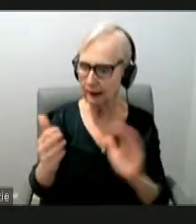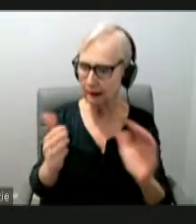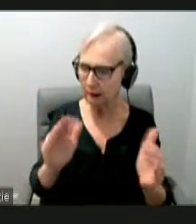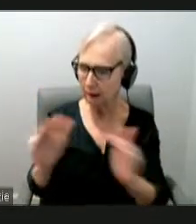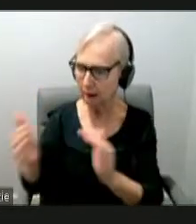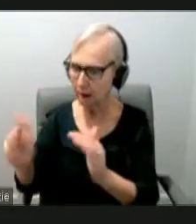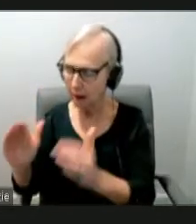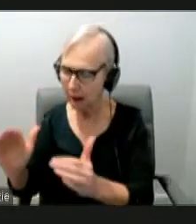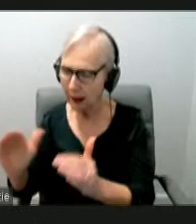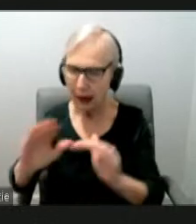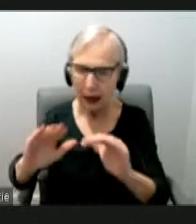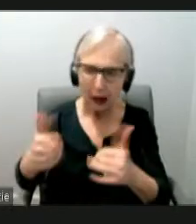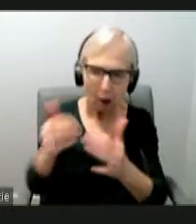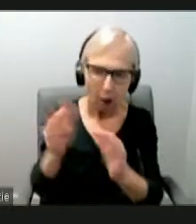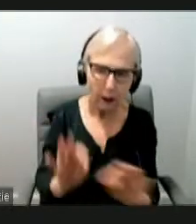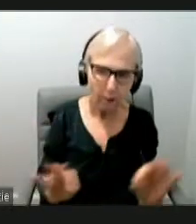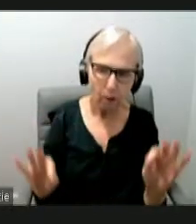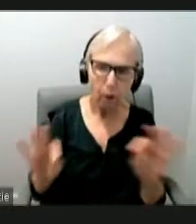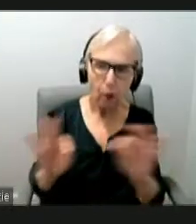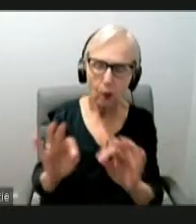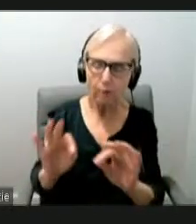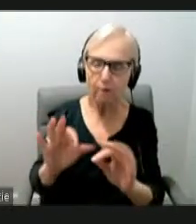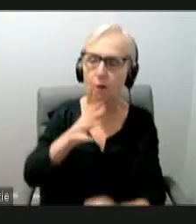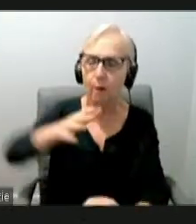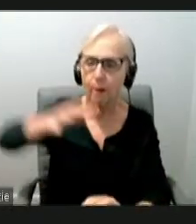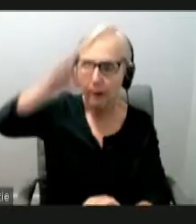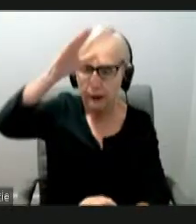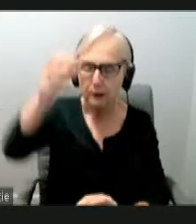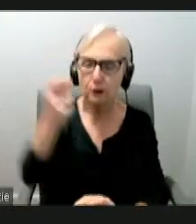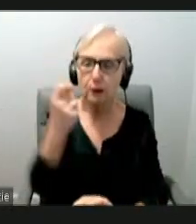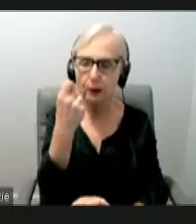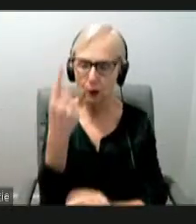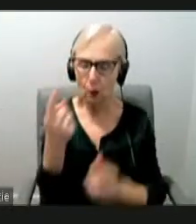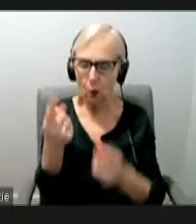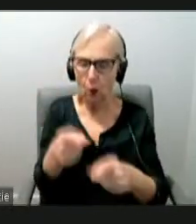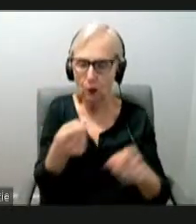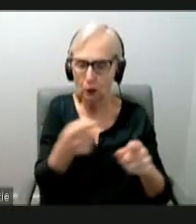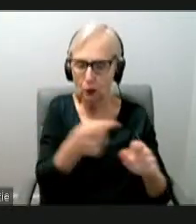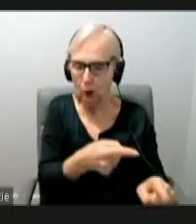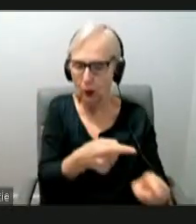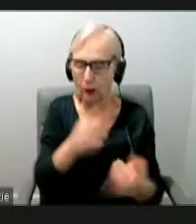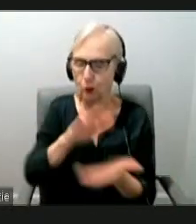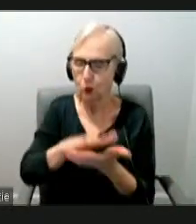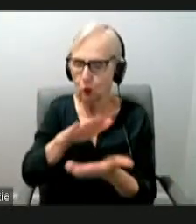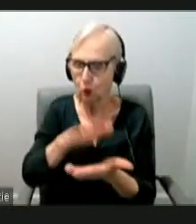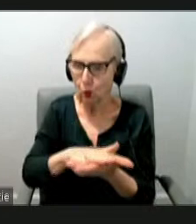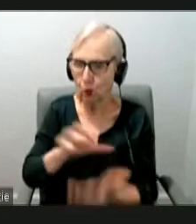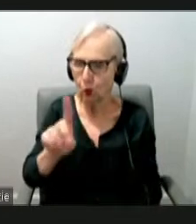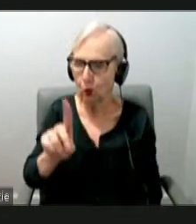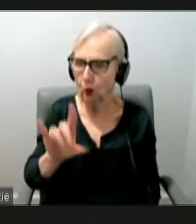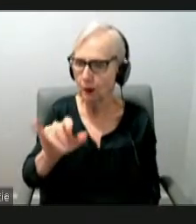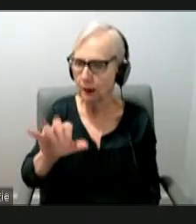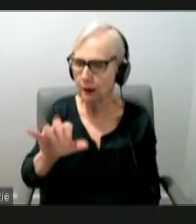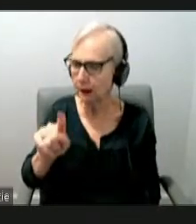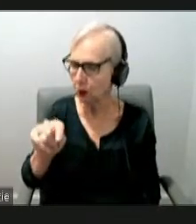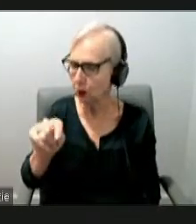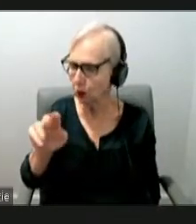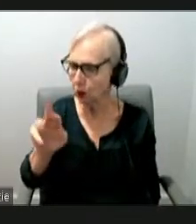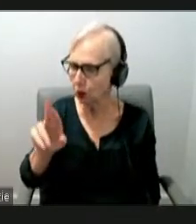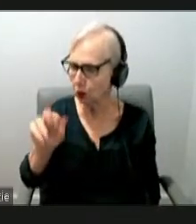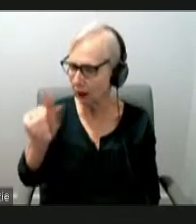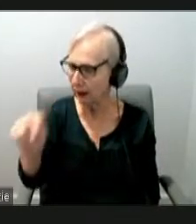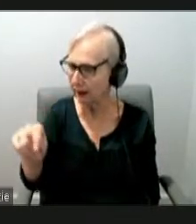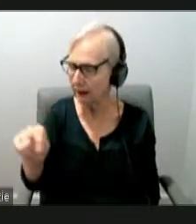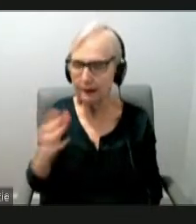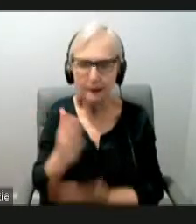those dashboards are for parents to understand what's happening in their school districts? What do you think of districts that are not posting information on